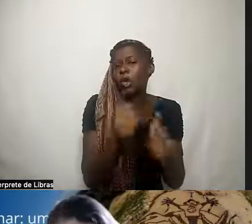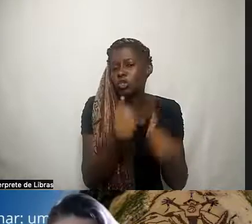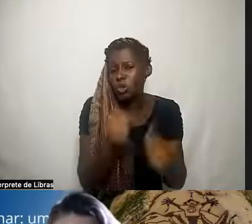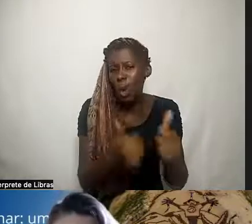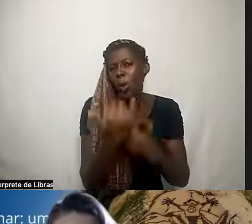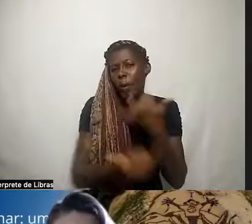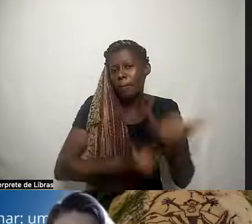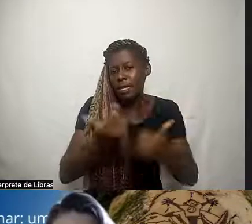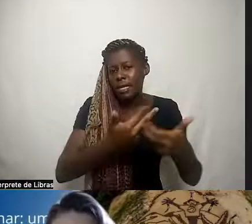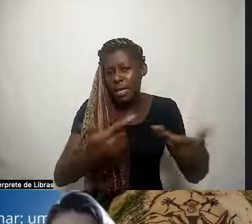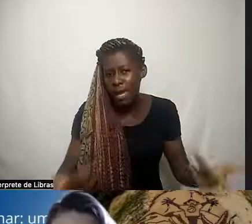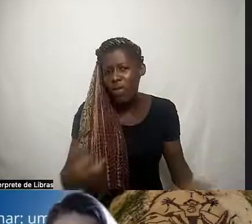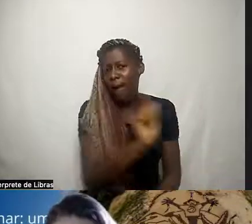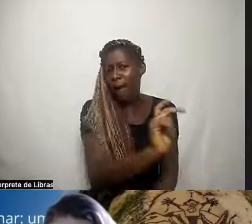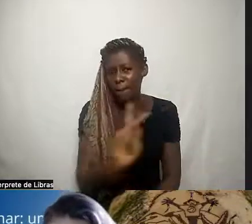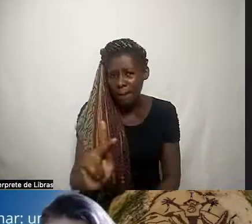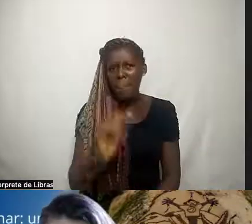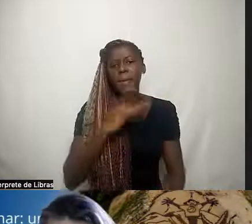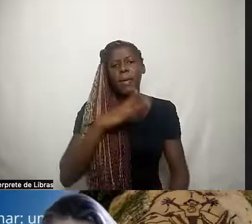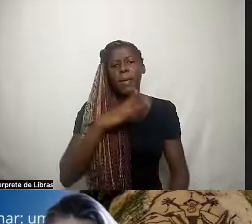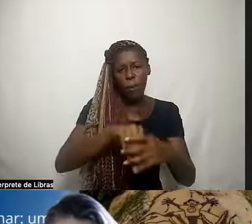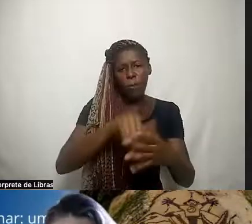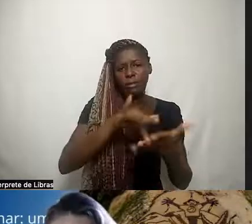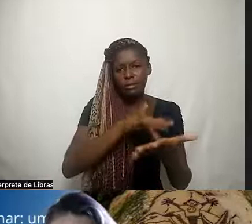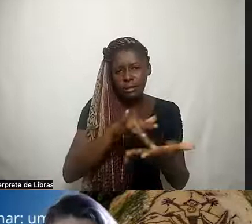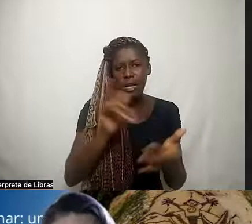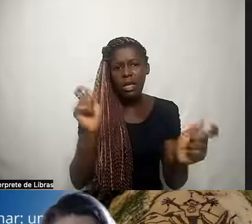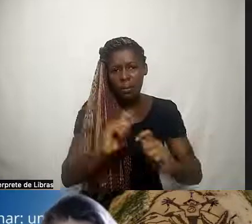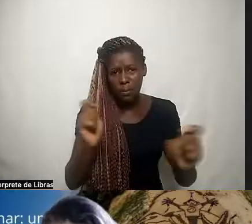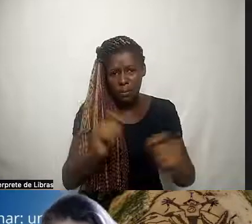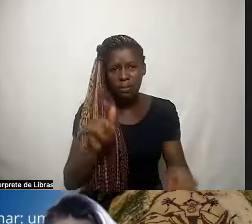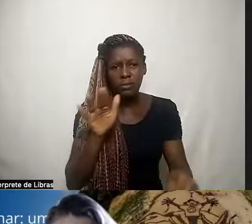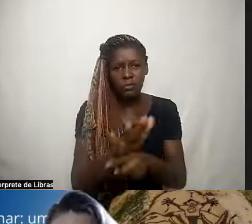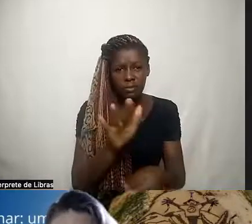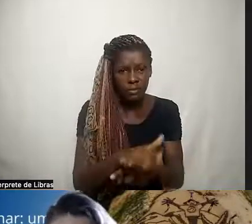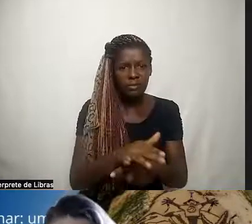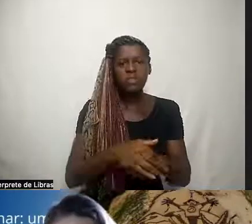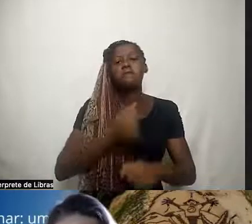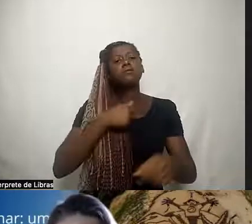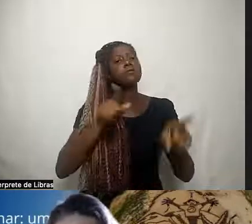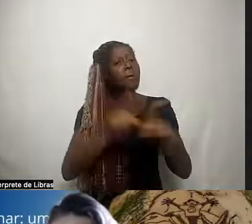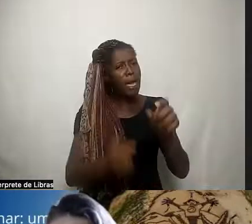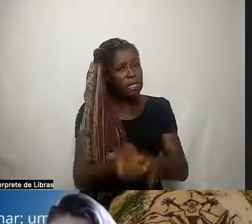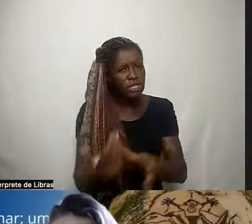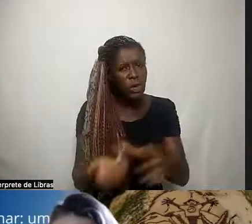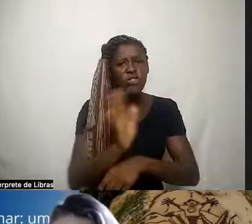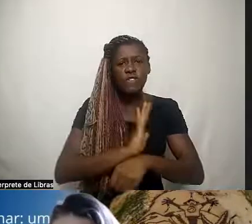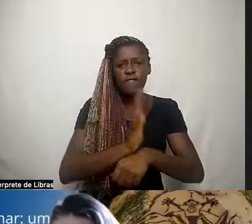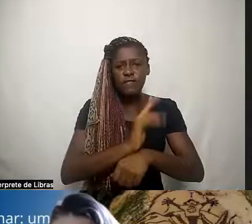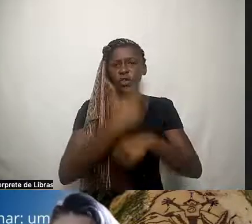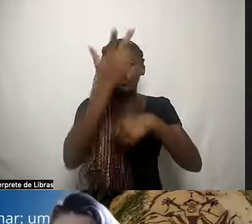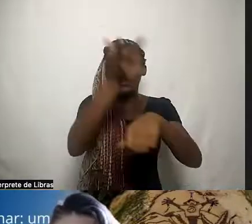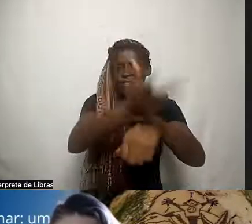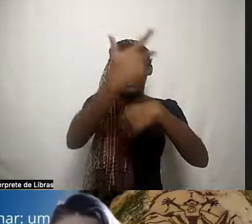publishing child's books, using apps, storytelling, producing videos,